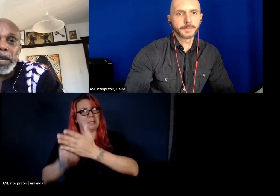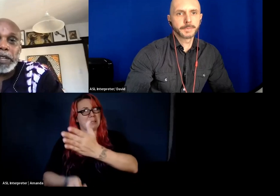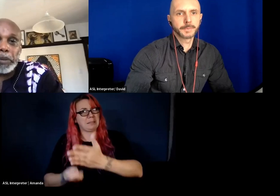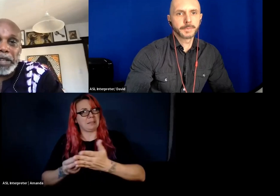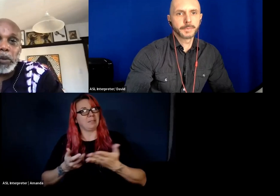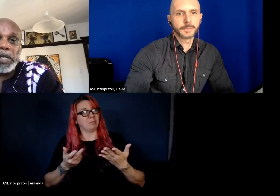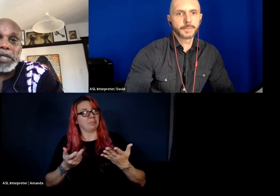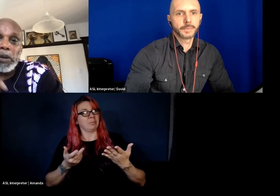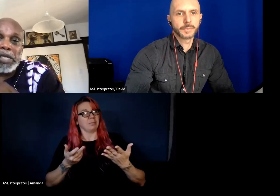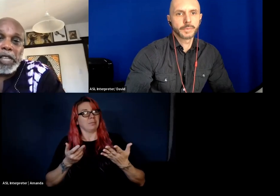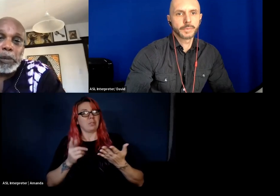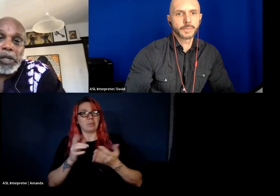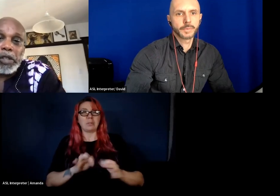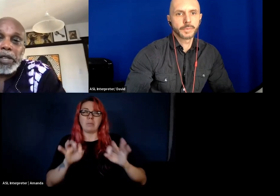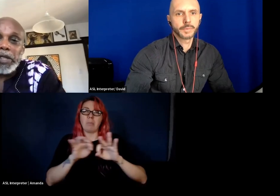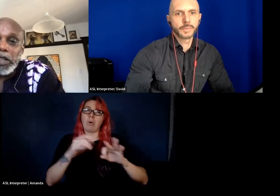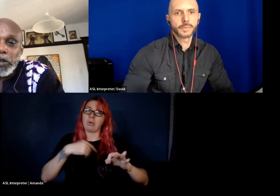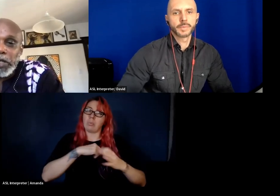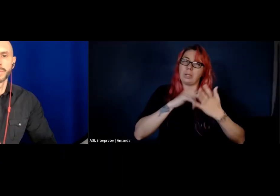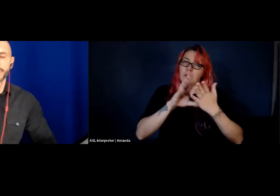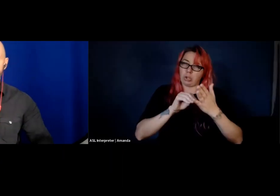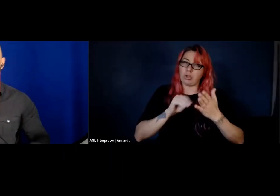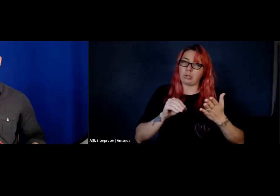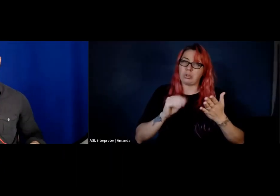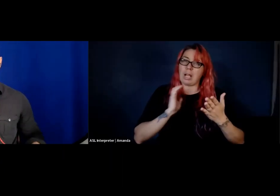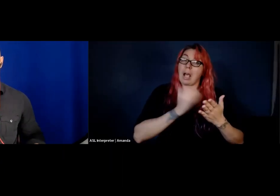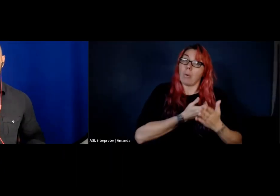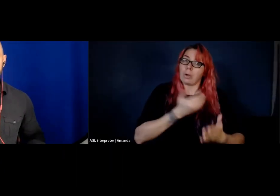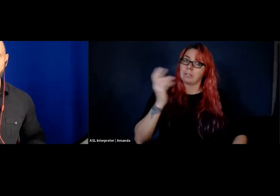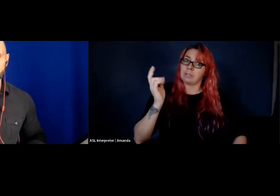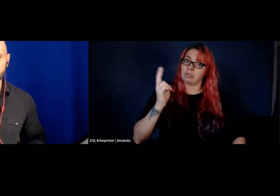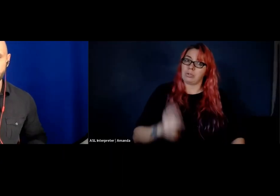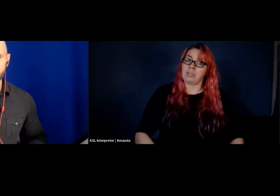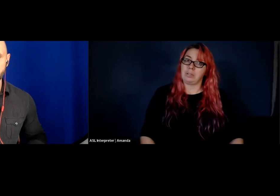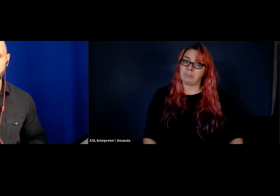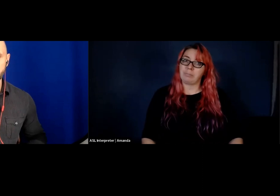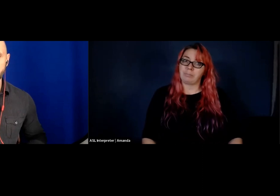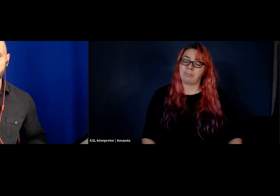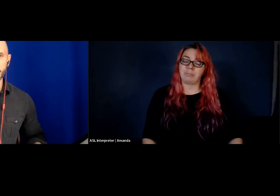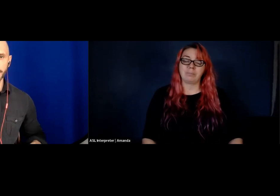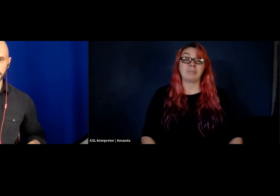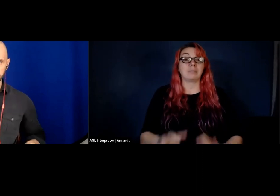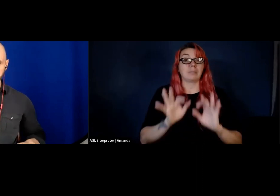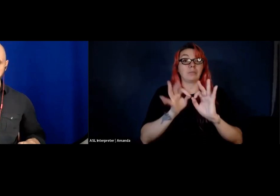which and the breadth to which there is this experience here in this country as well.